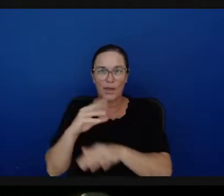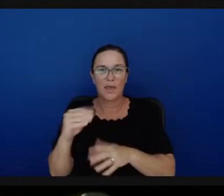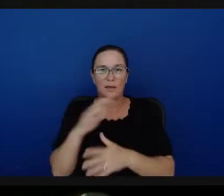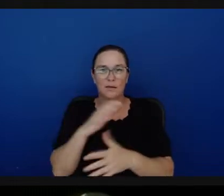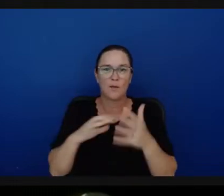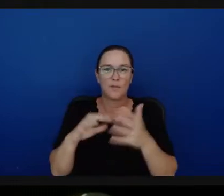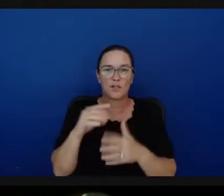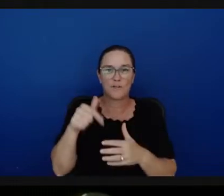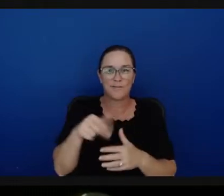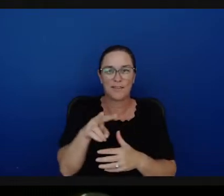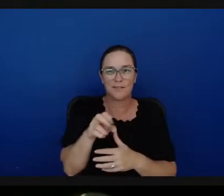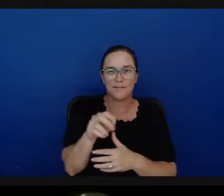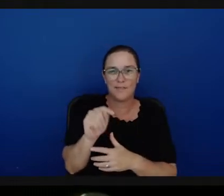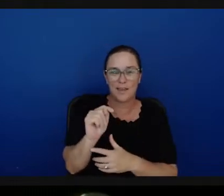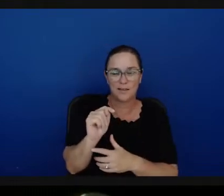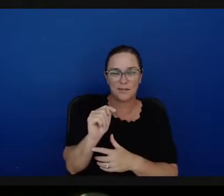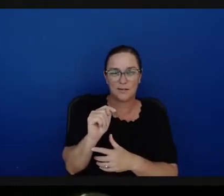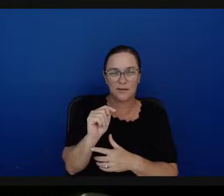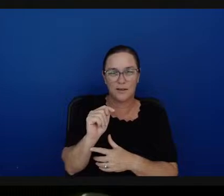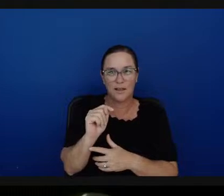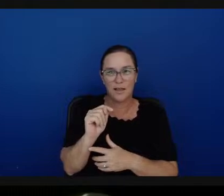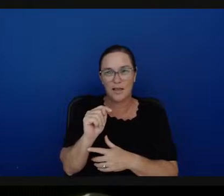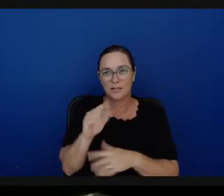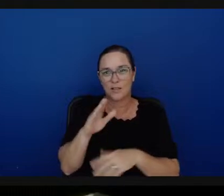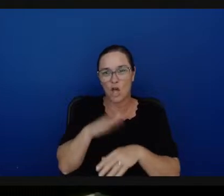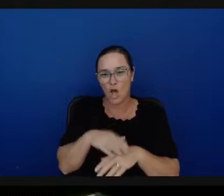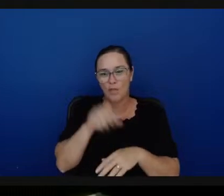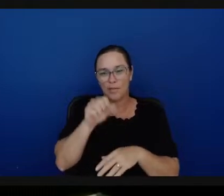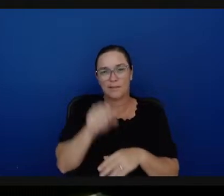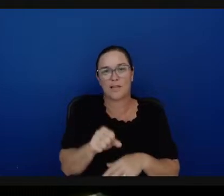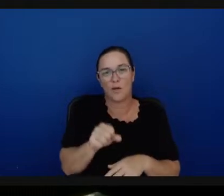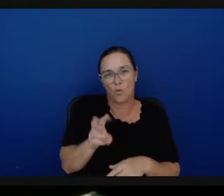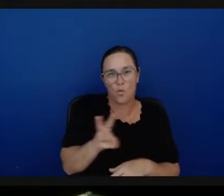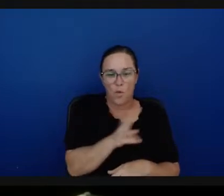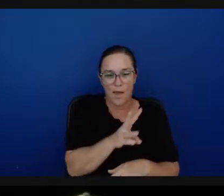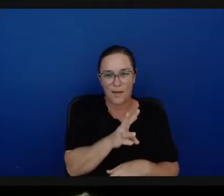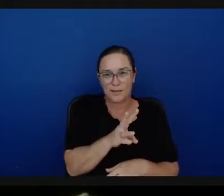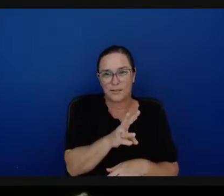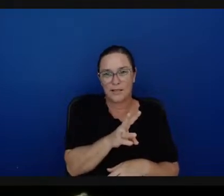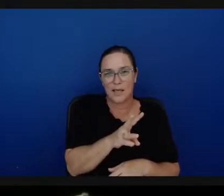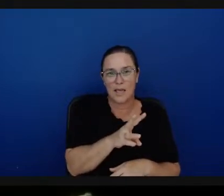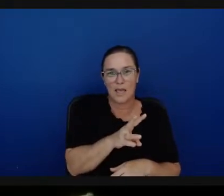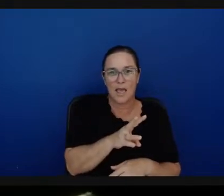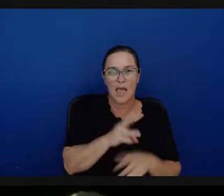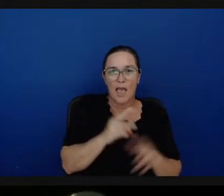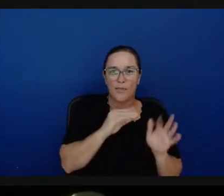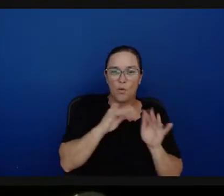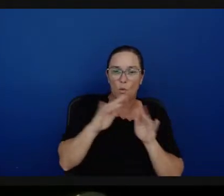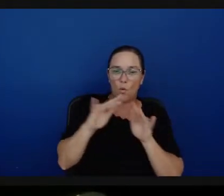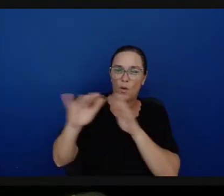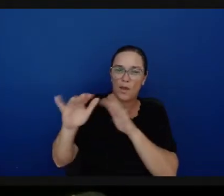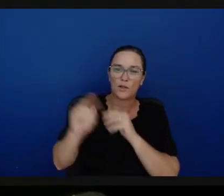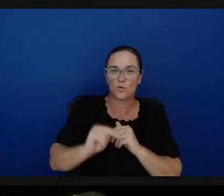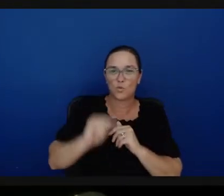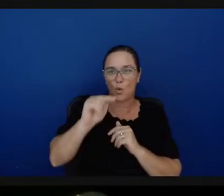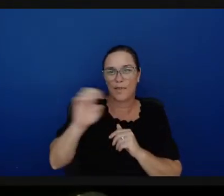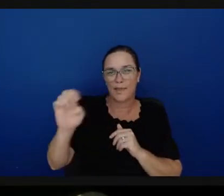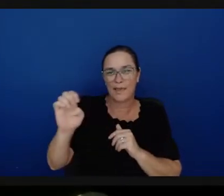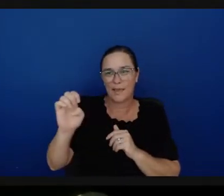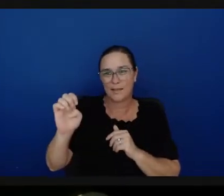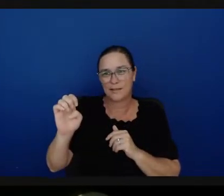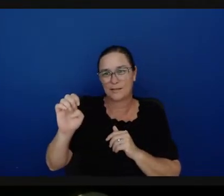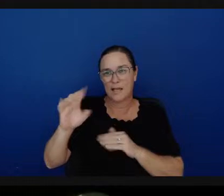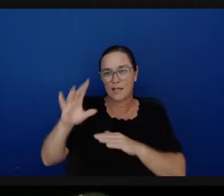vent being all the way to the southwest side of the crater and in the wind direction blowing it northeast is putting it where people